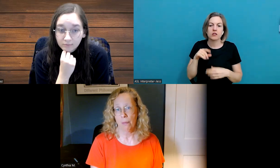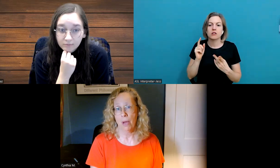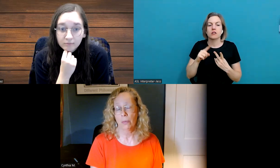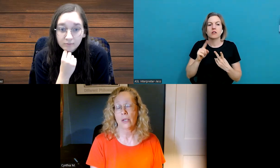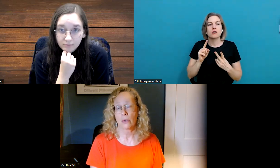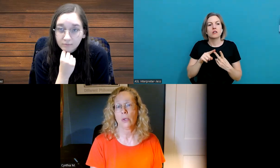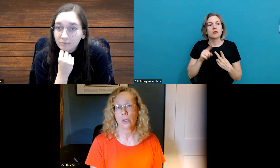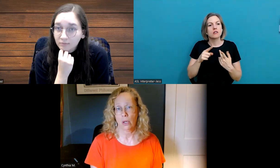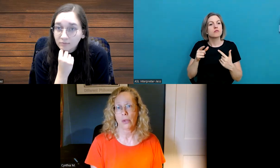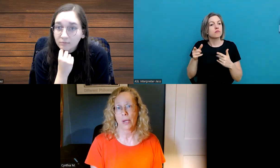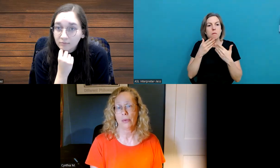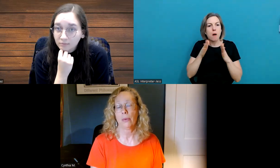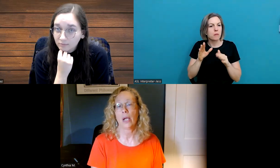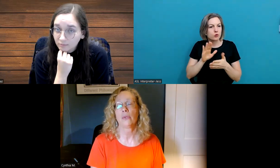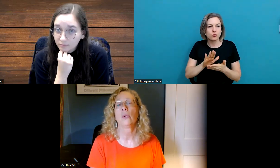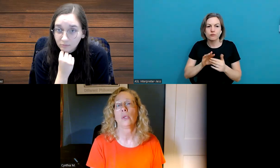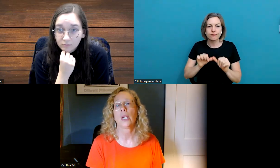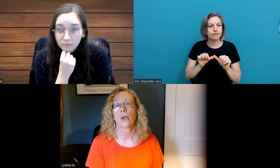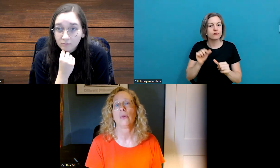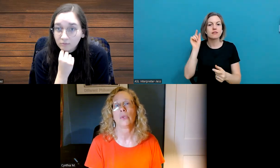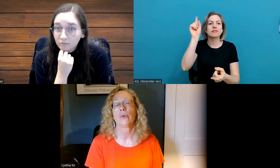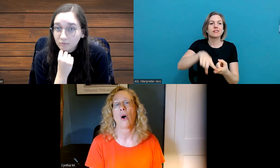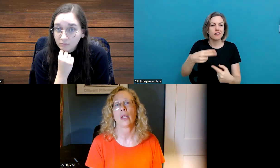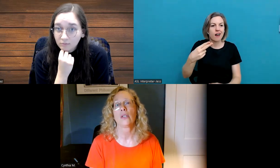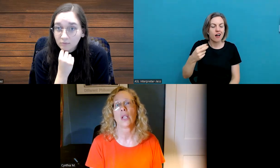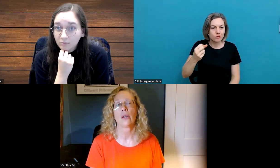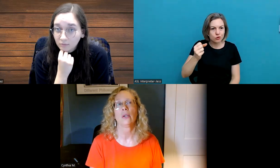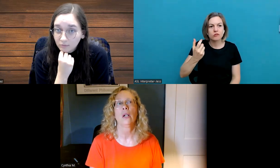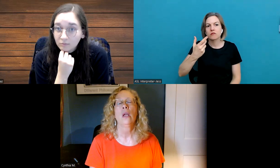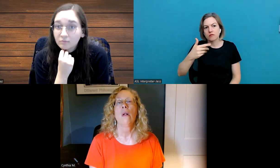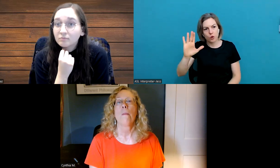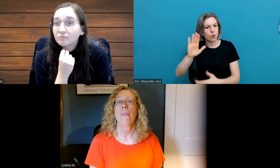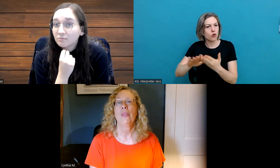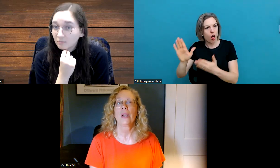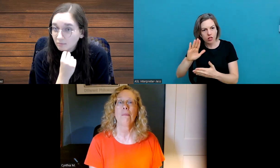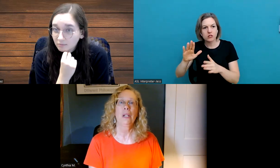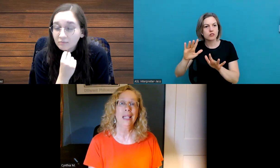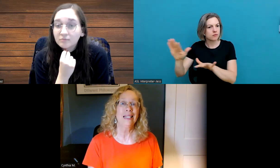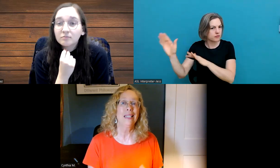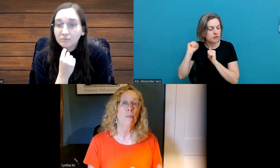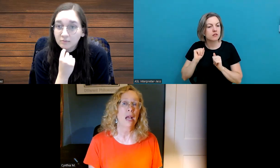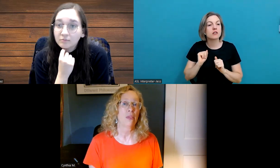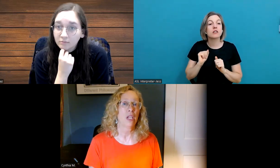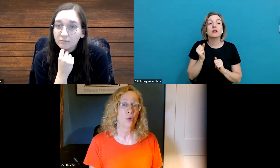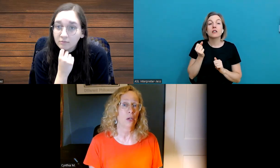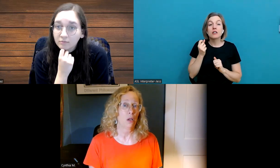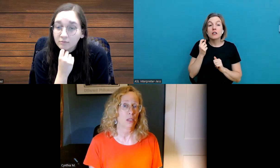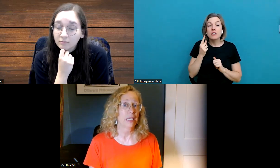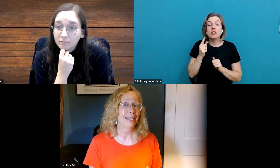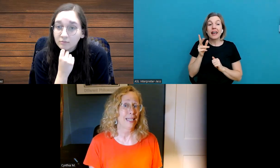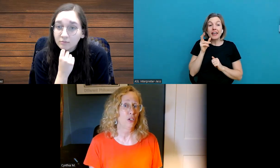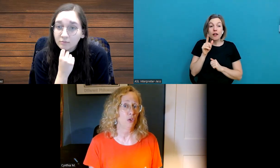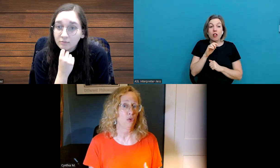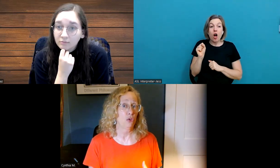stay in public school all the way through high school and go to college later. But the complexity behind the hearing